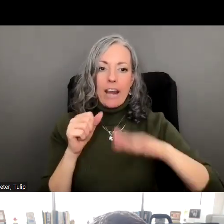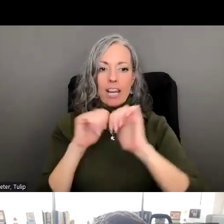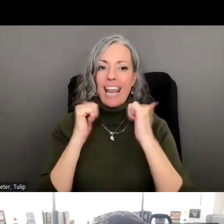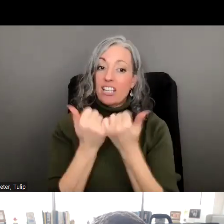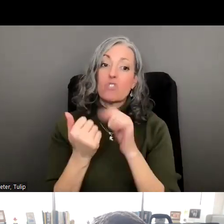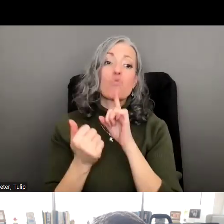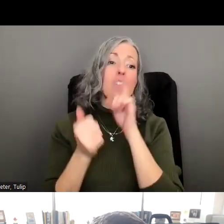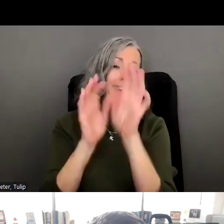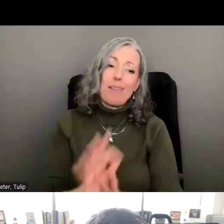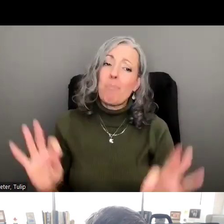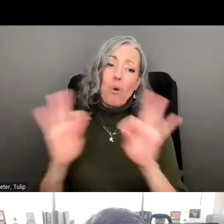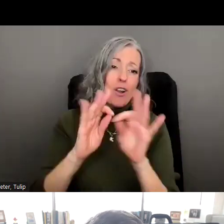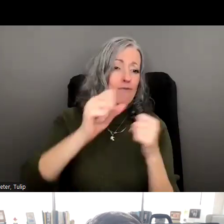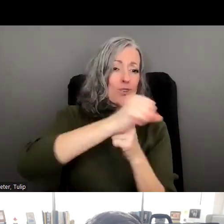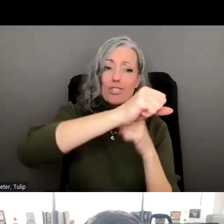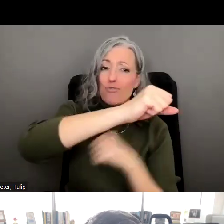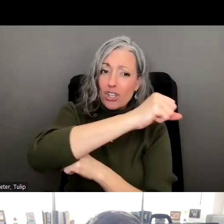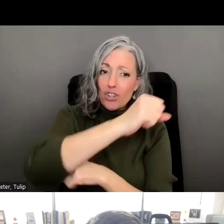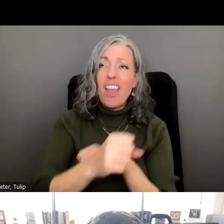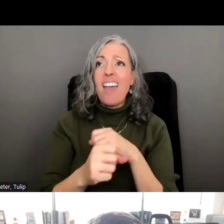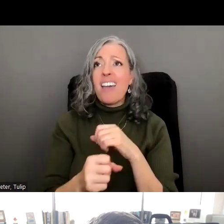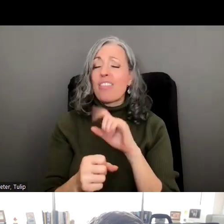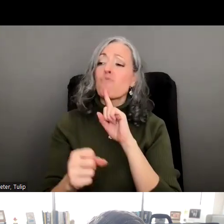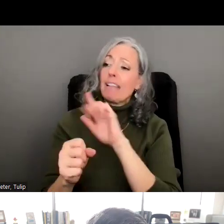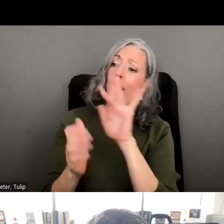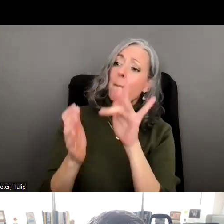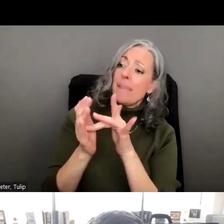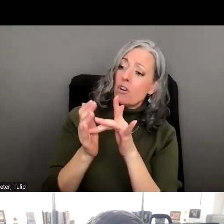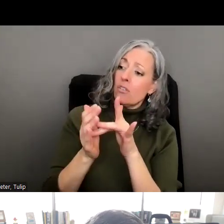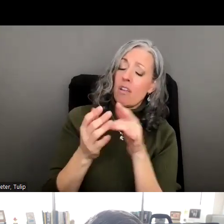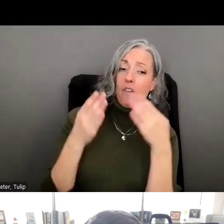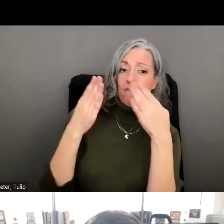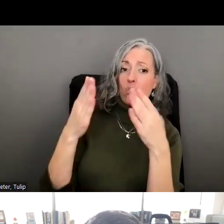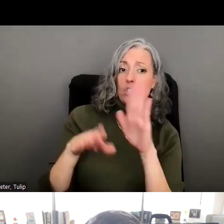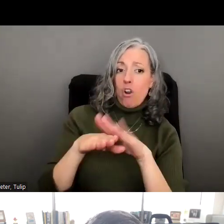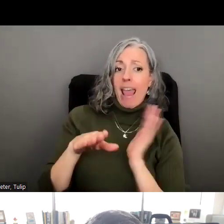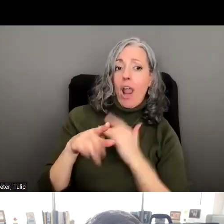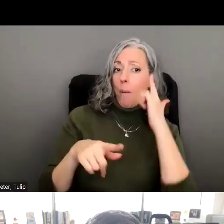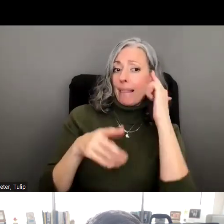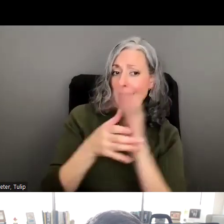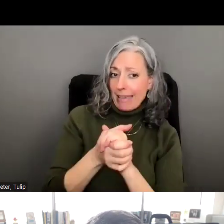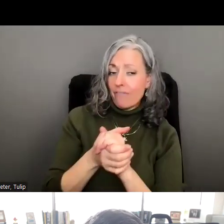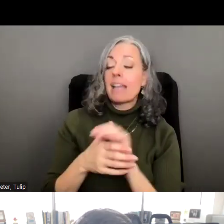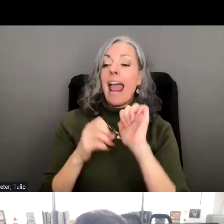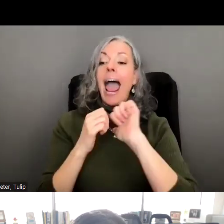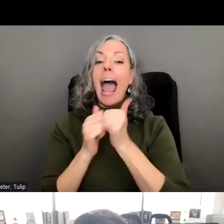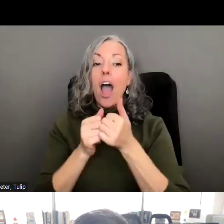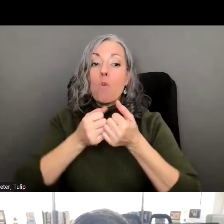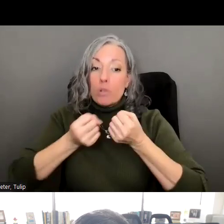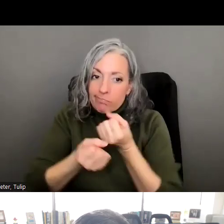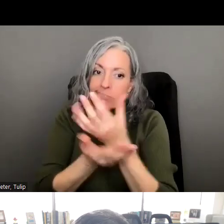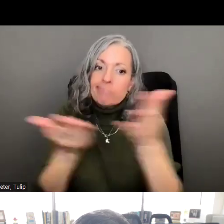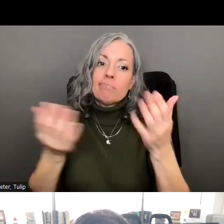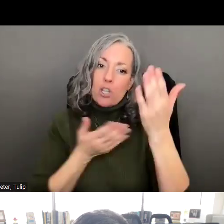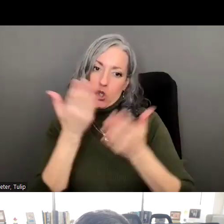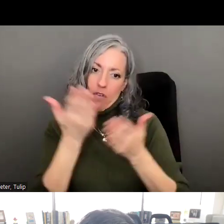essential to this structure. They are kind of the core to our belief in how we deliver these programs and services. And my hope is that